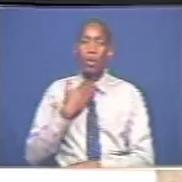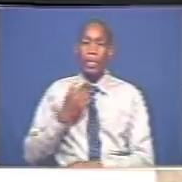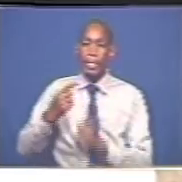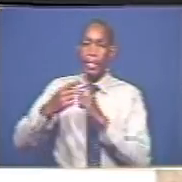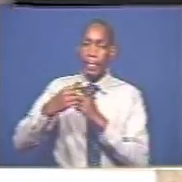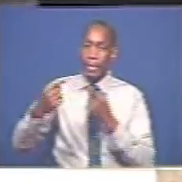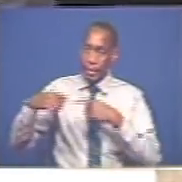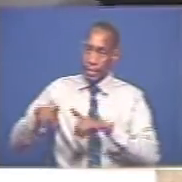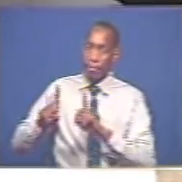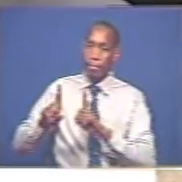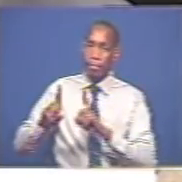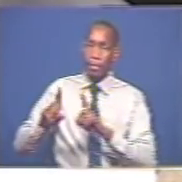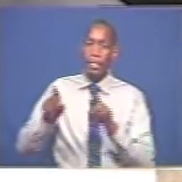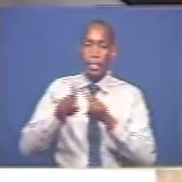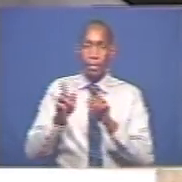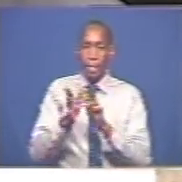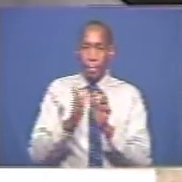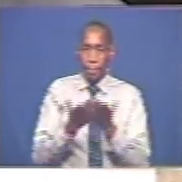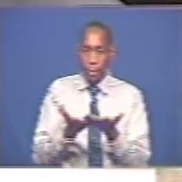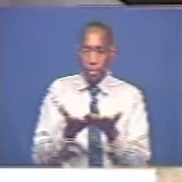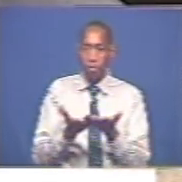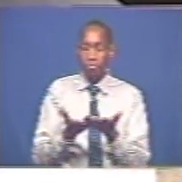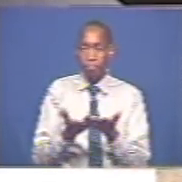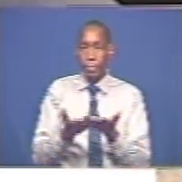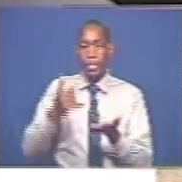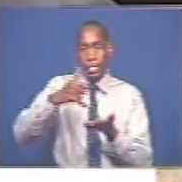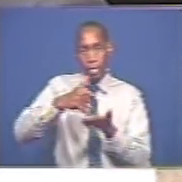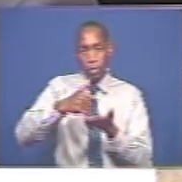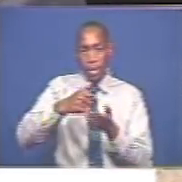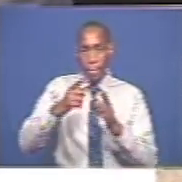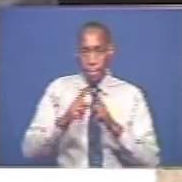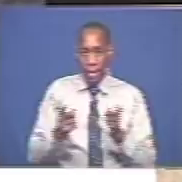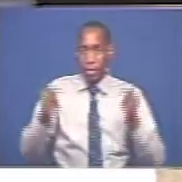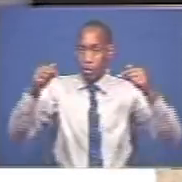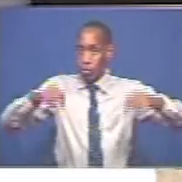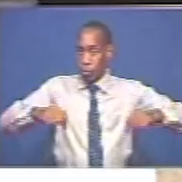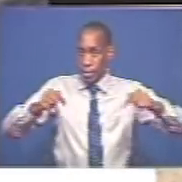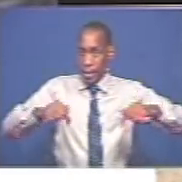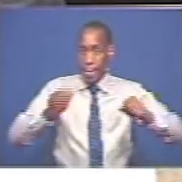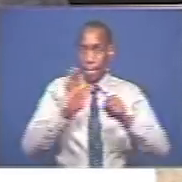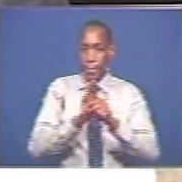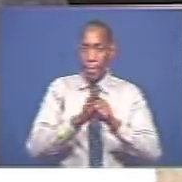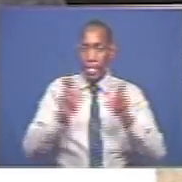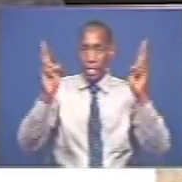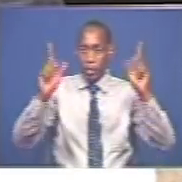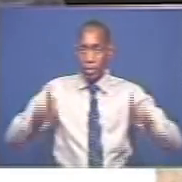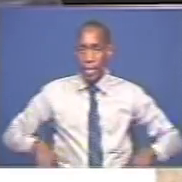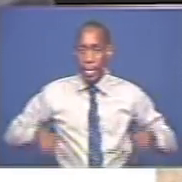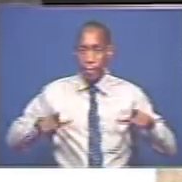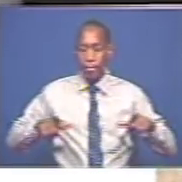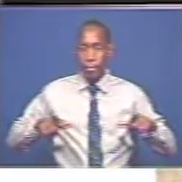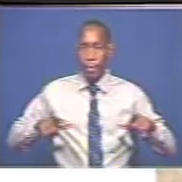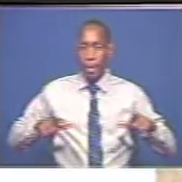himself. So even in the Bible, you can track it back. Mm-hmm. But when I look at today, there are many issues of life. There are